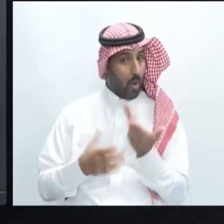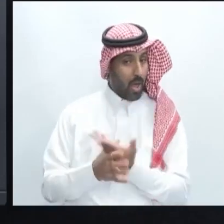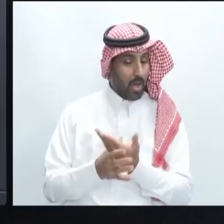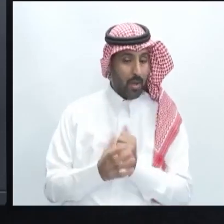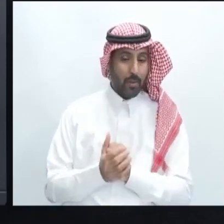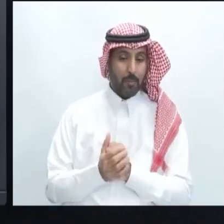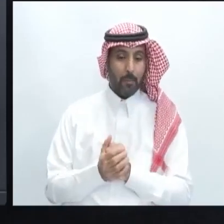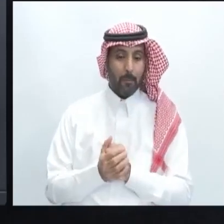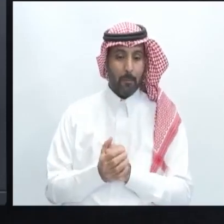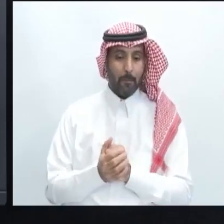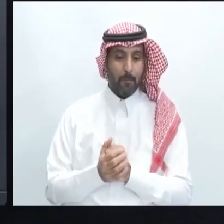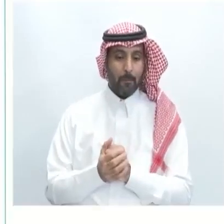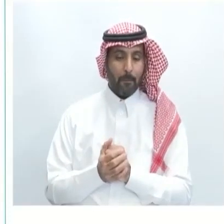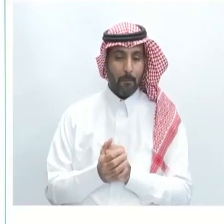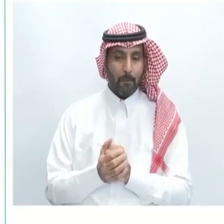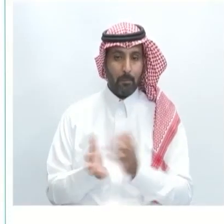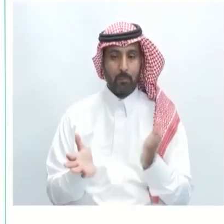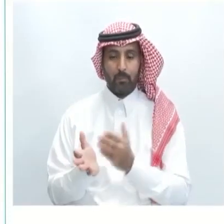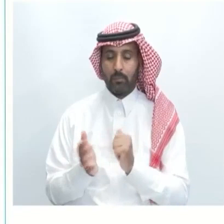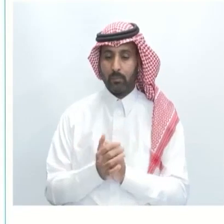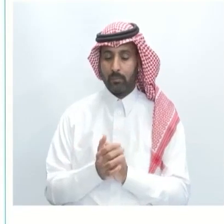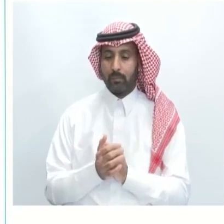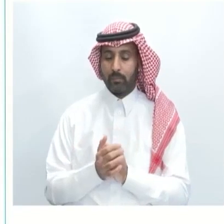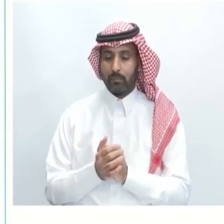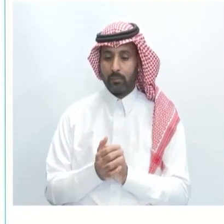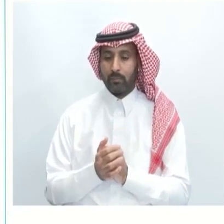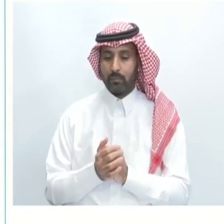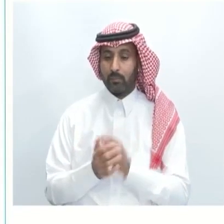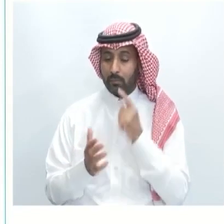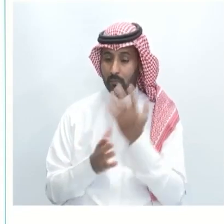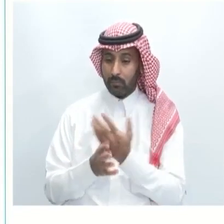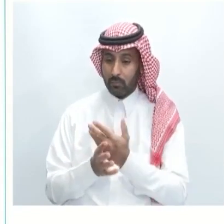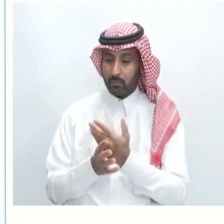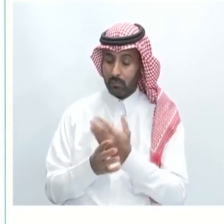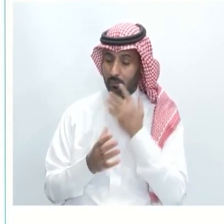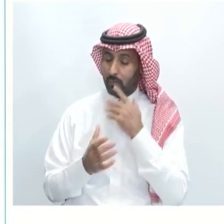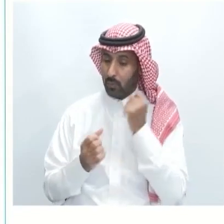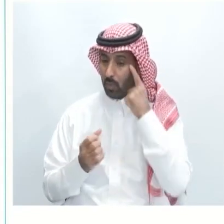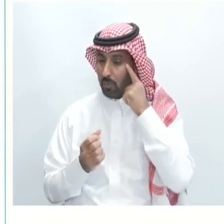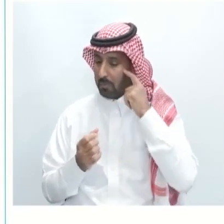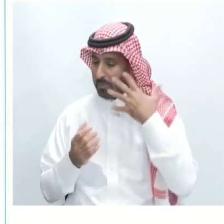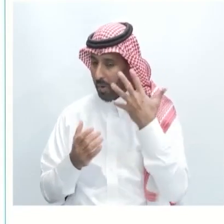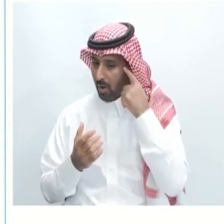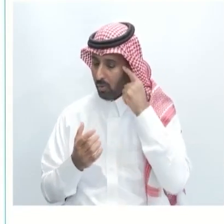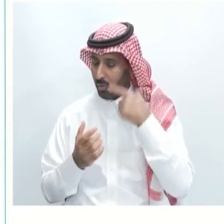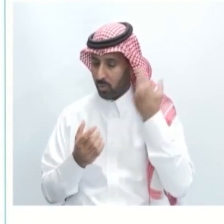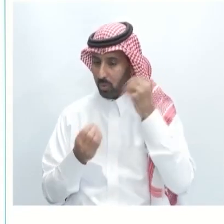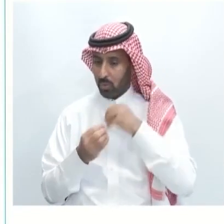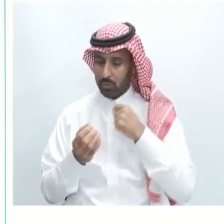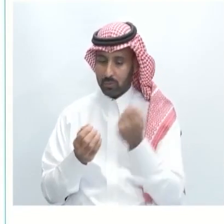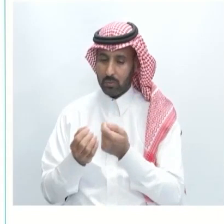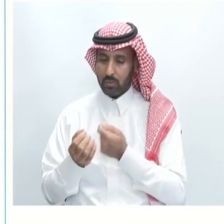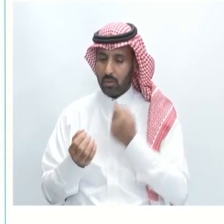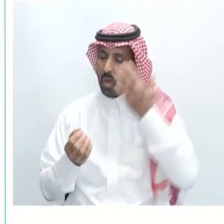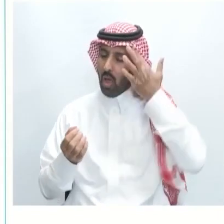satisfied? So let's see what did the article say. Because of the creativity and the flexibility.